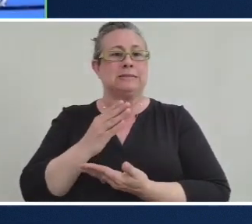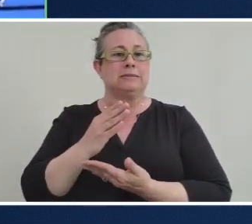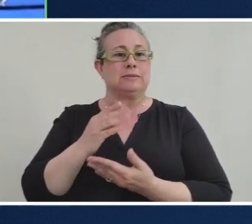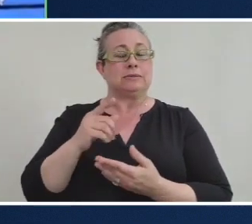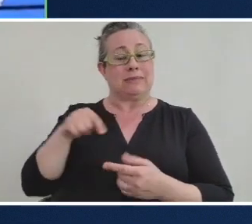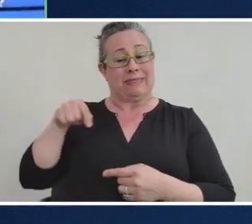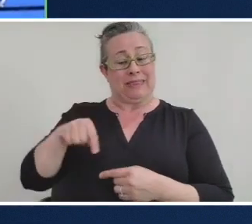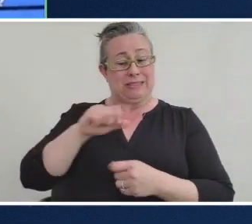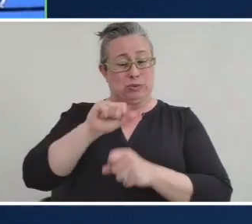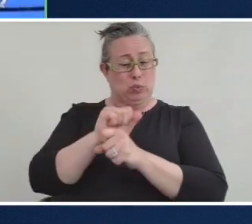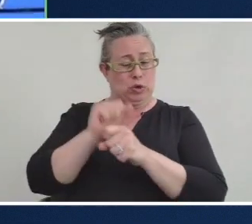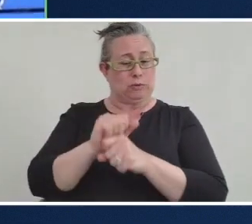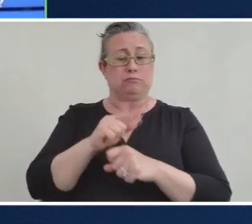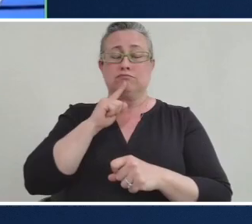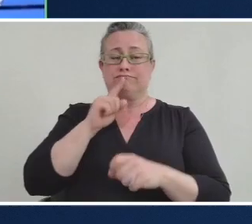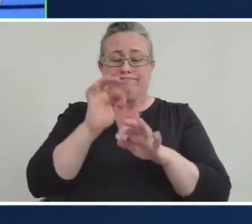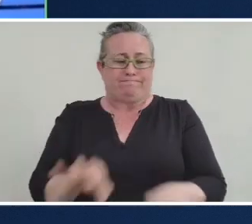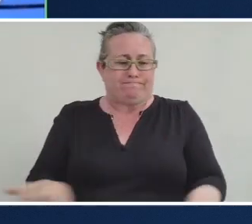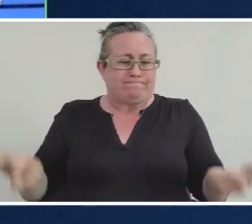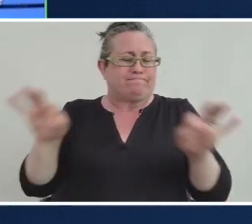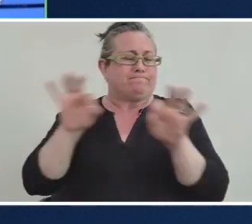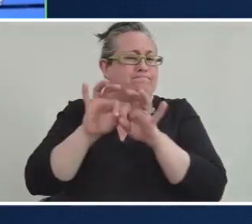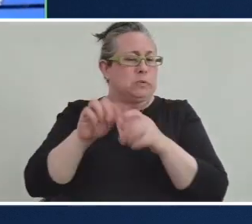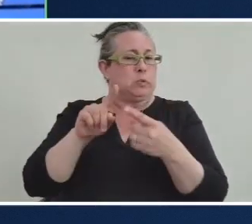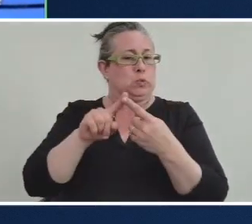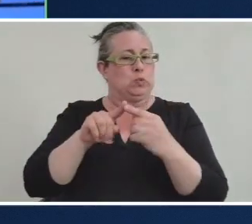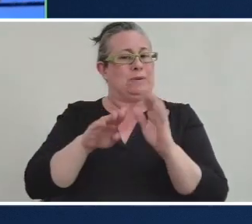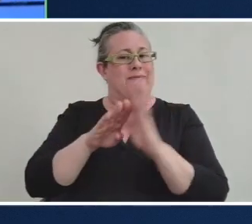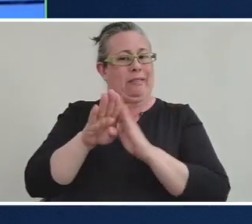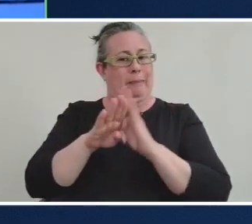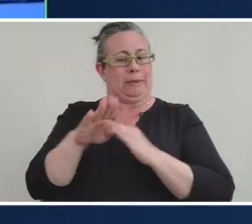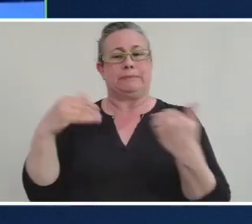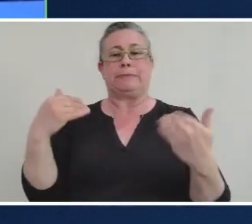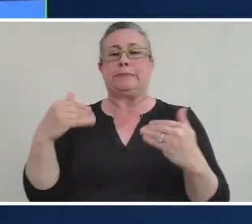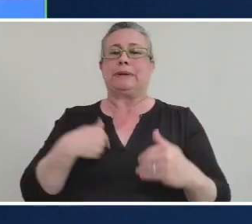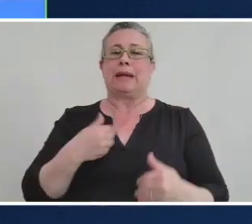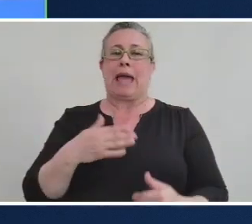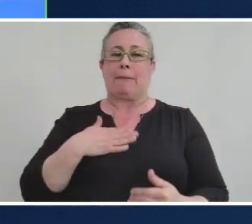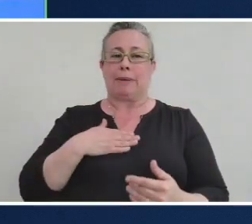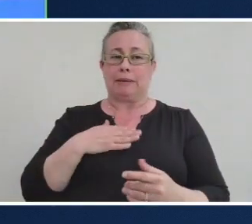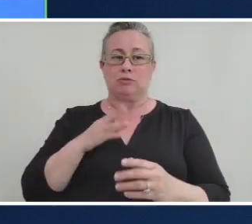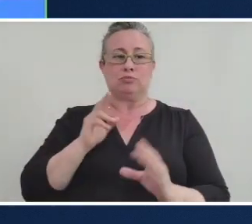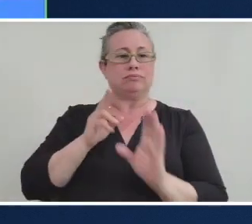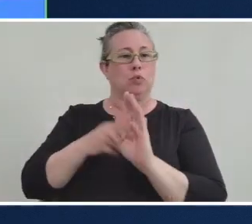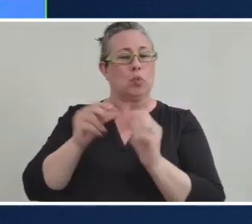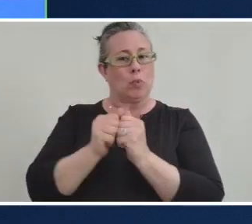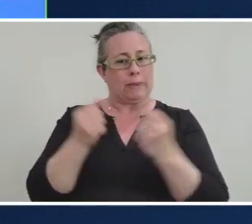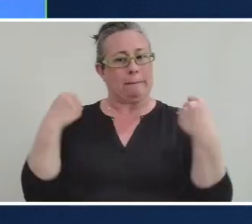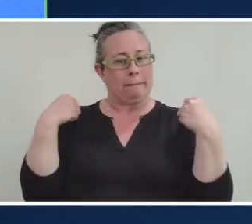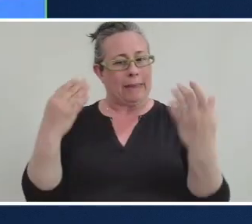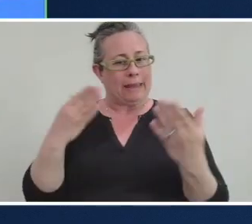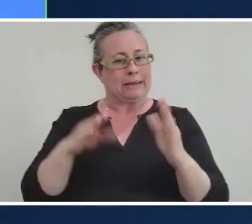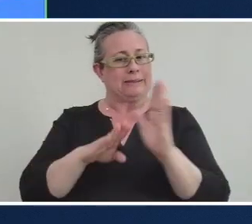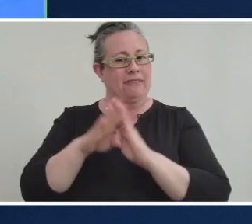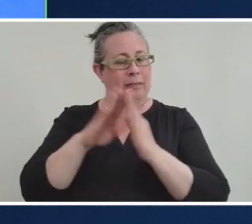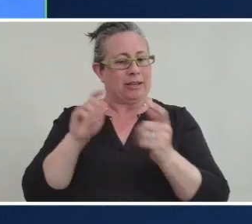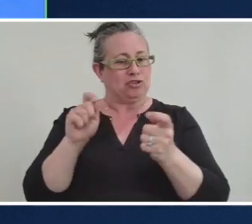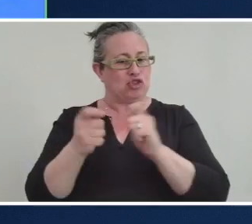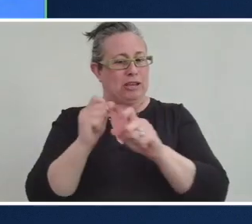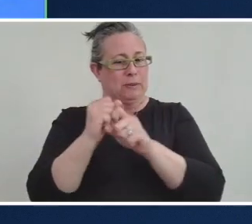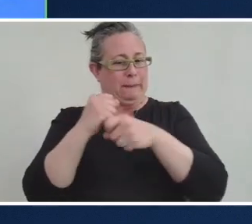has become to development. And I'm really happy to be here with so many development change makers around the